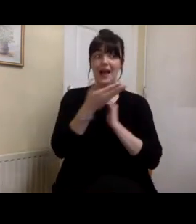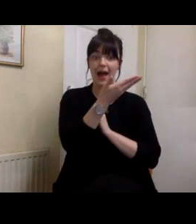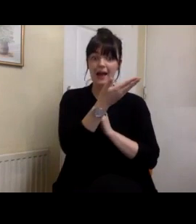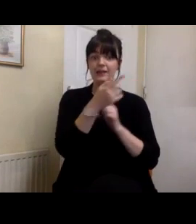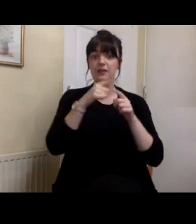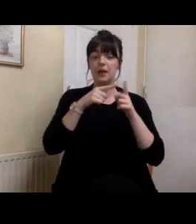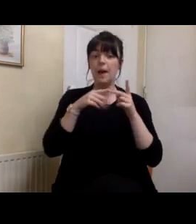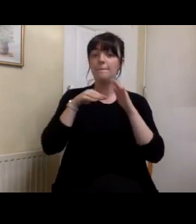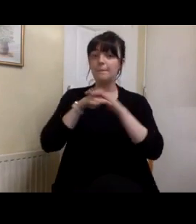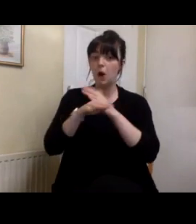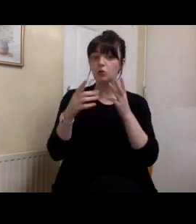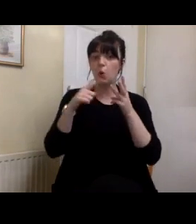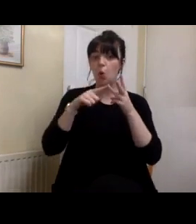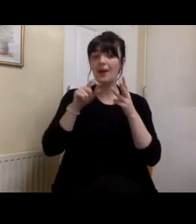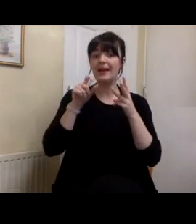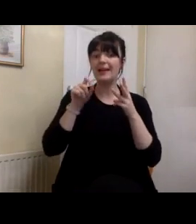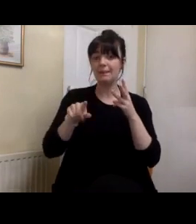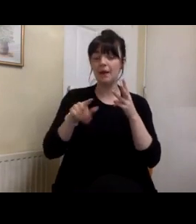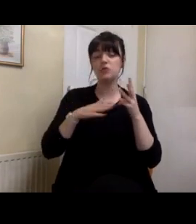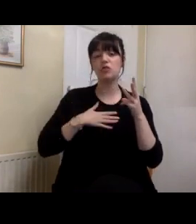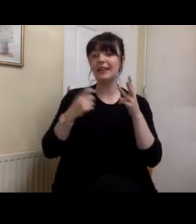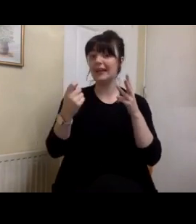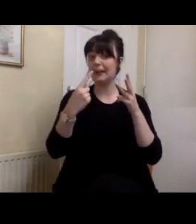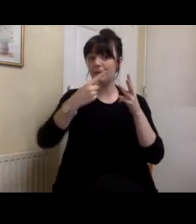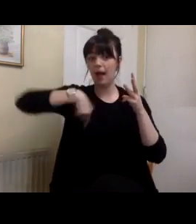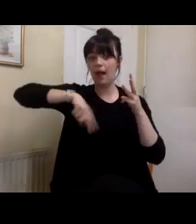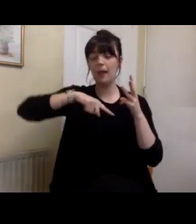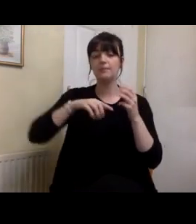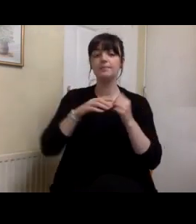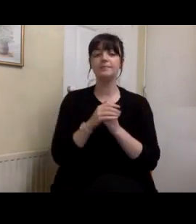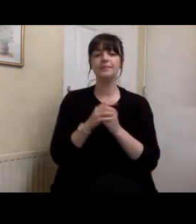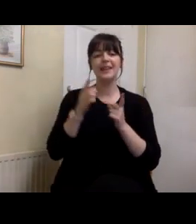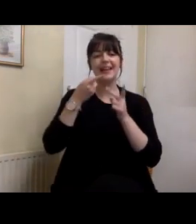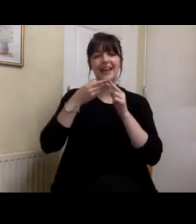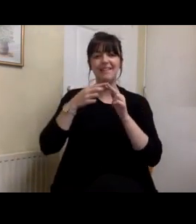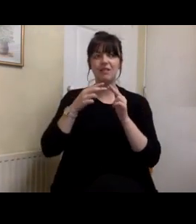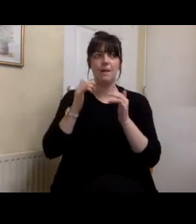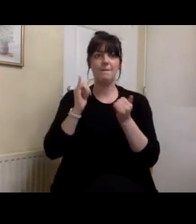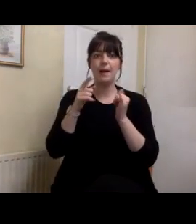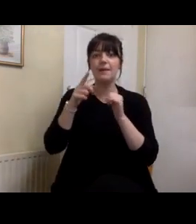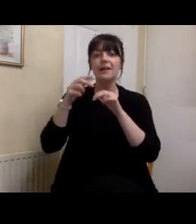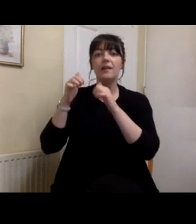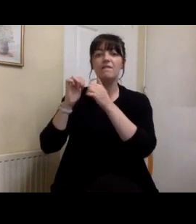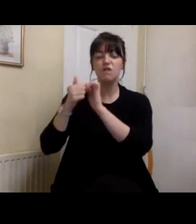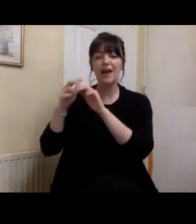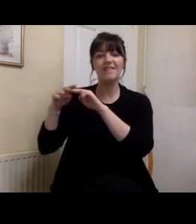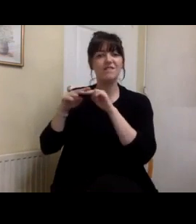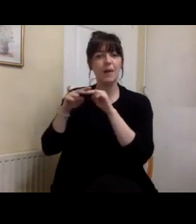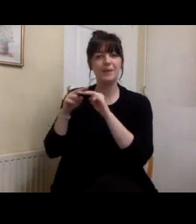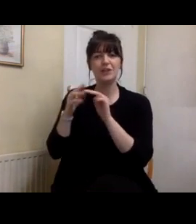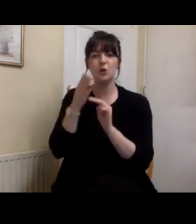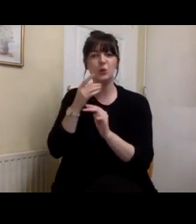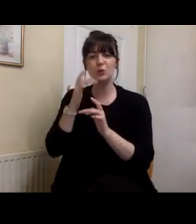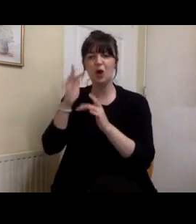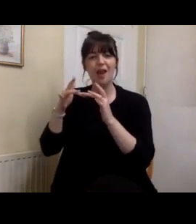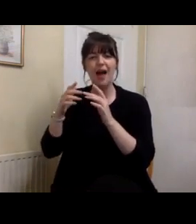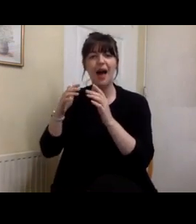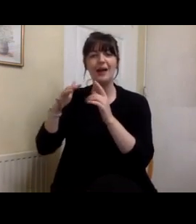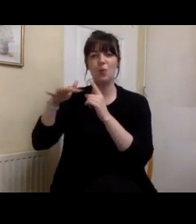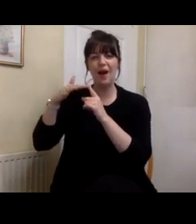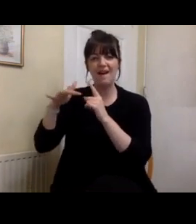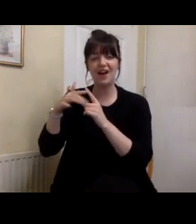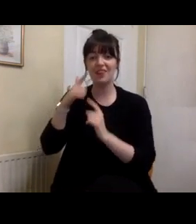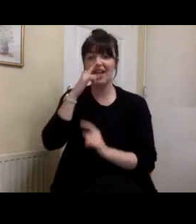email. If you know anyone who doesn't have access to the internet or who doesn't want to use the internet, they're also able to call us